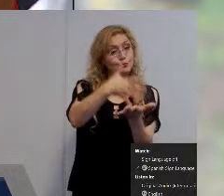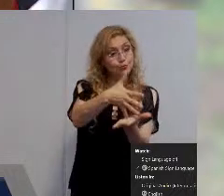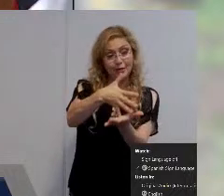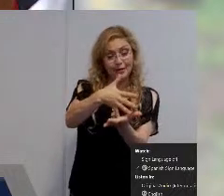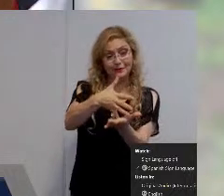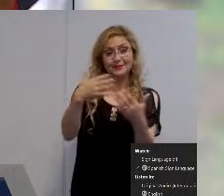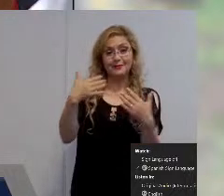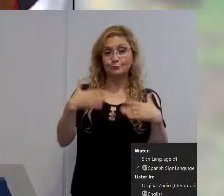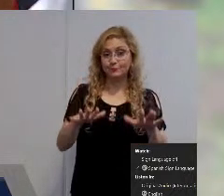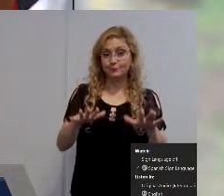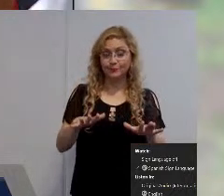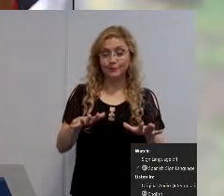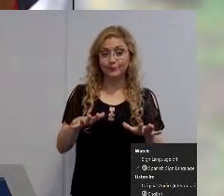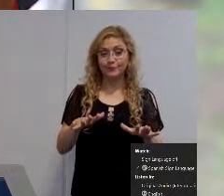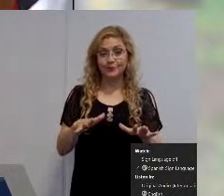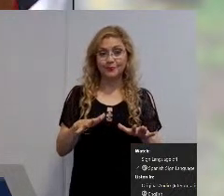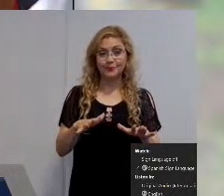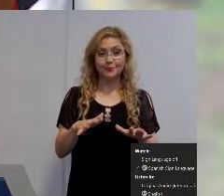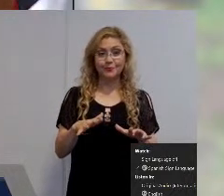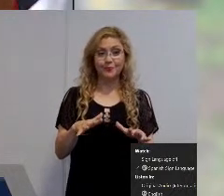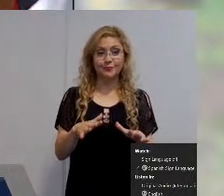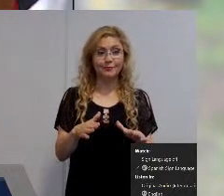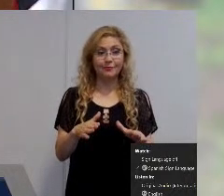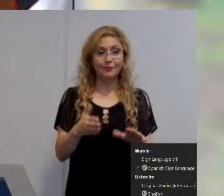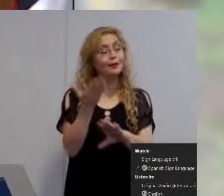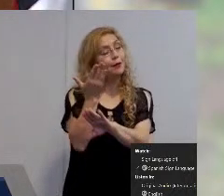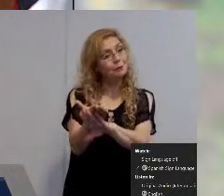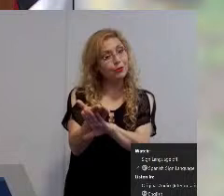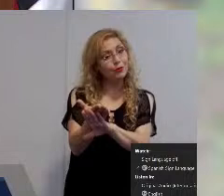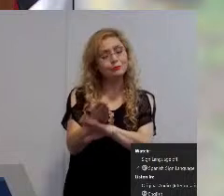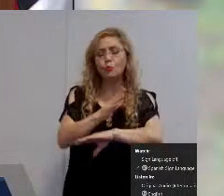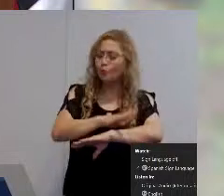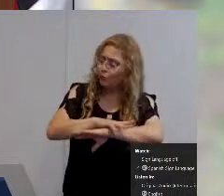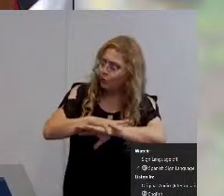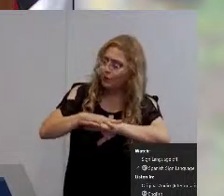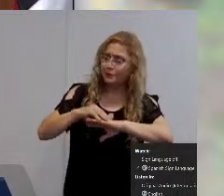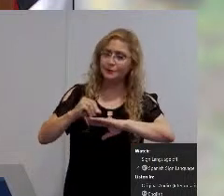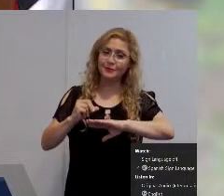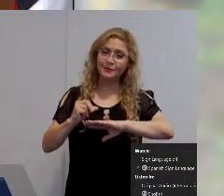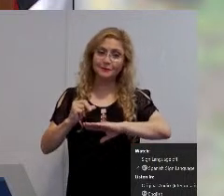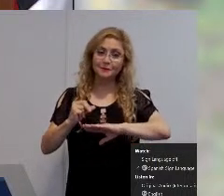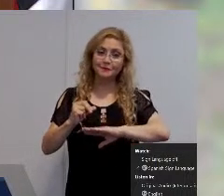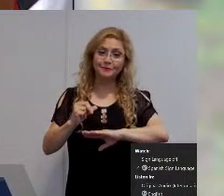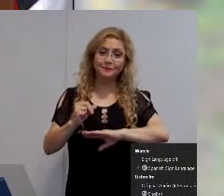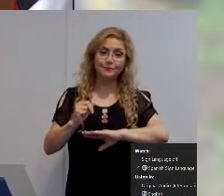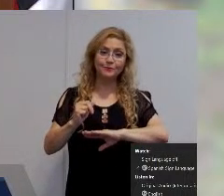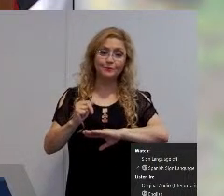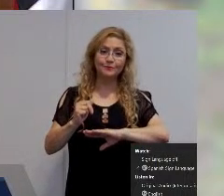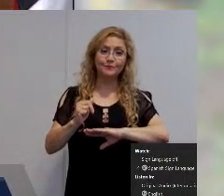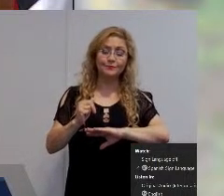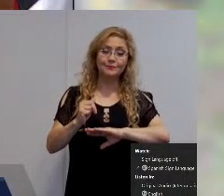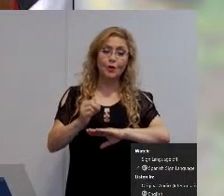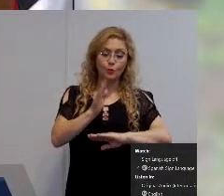I humbly request the continuation of the Mesoamerica Sin Hambre project